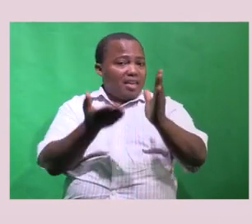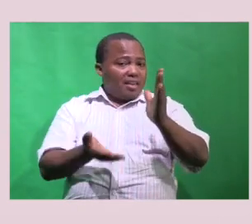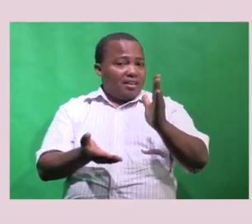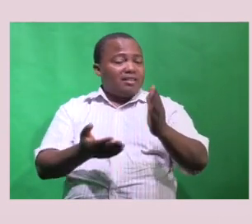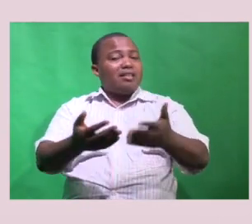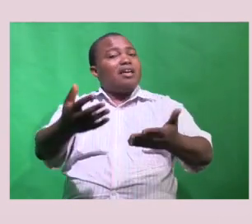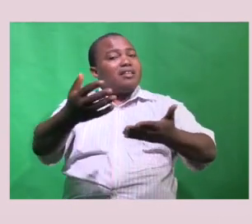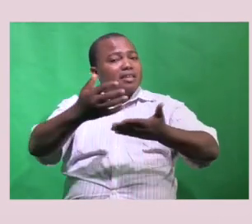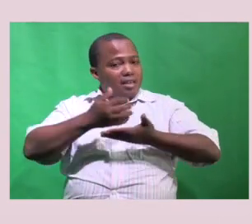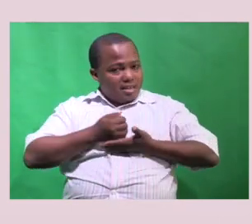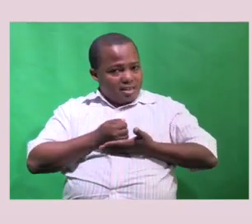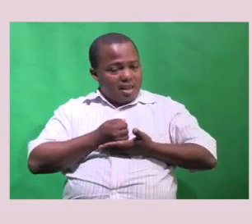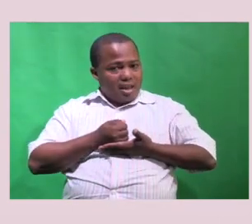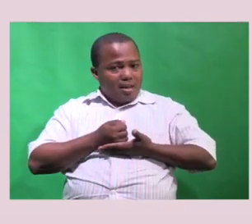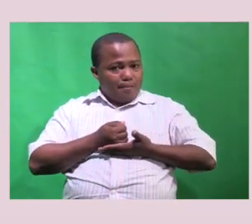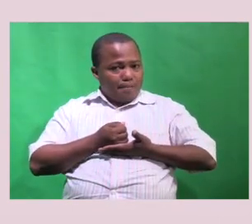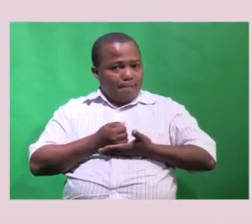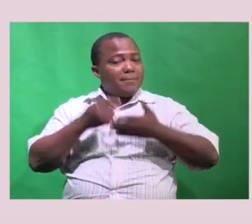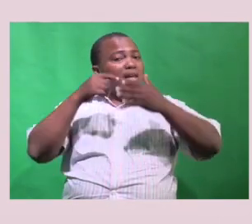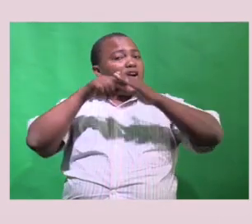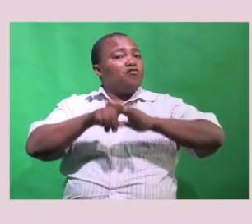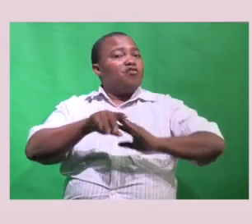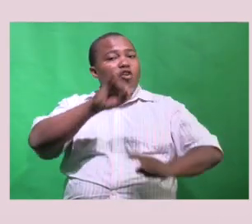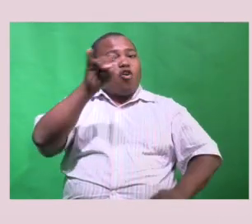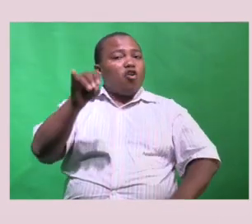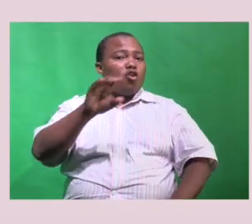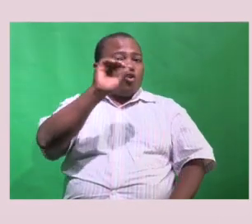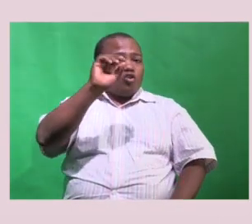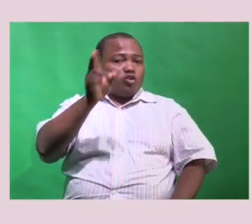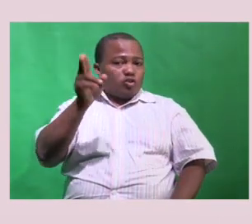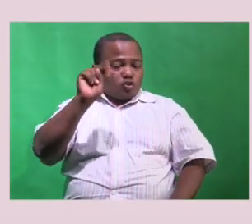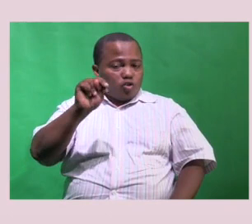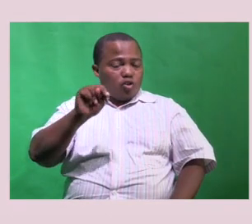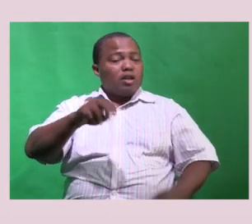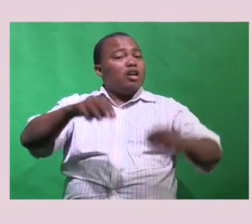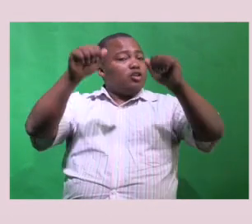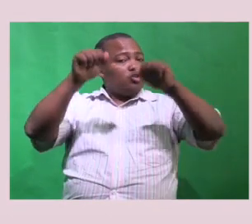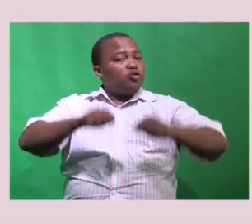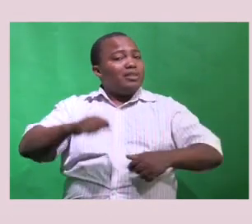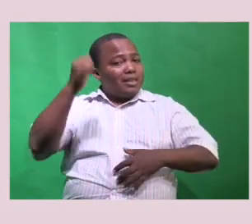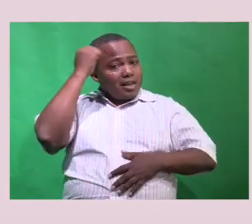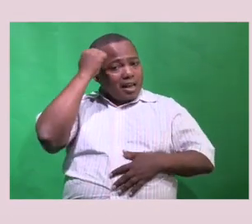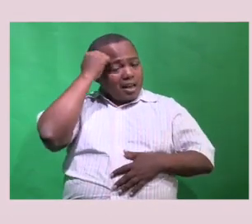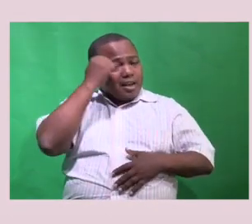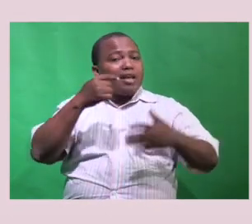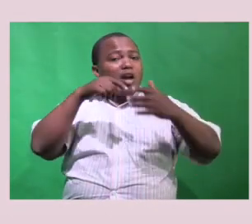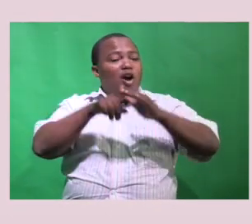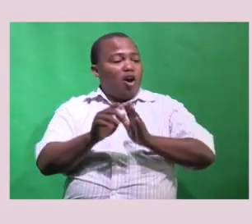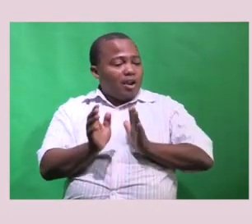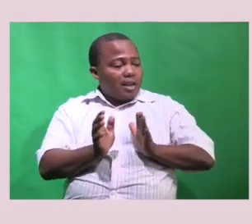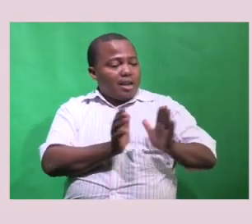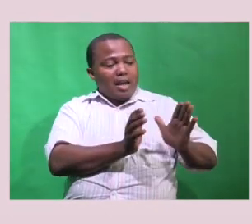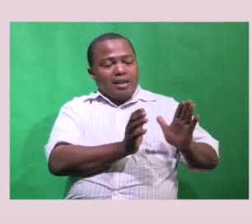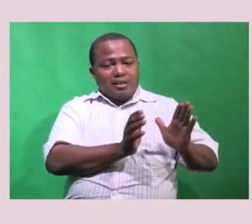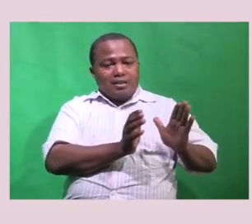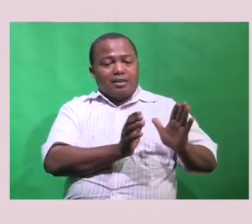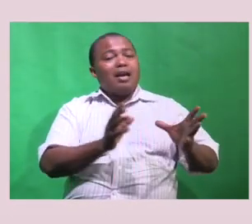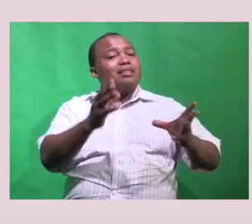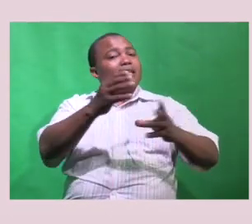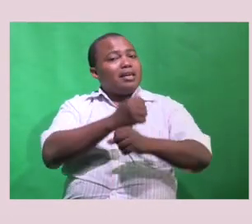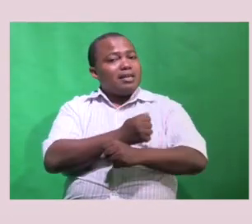income for John. Should be recorded on credit side as a